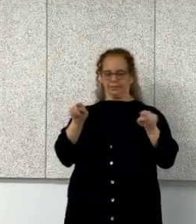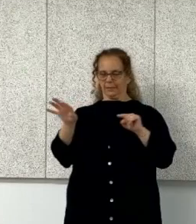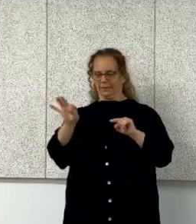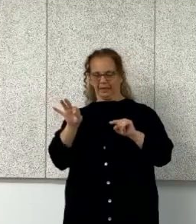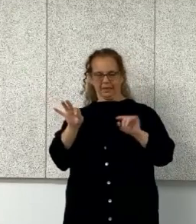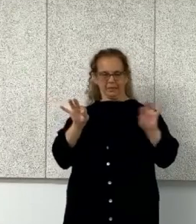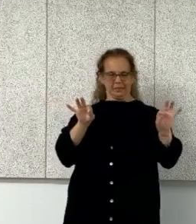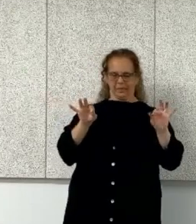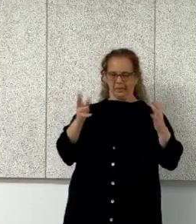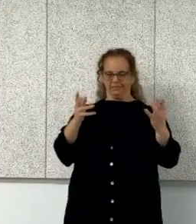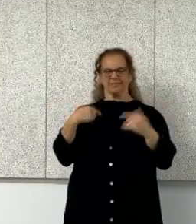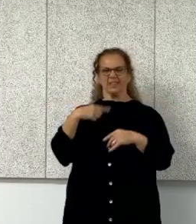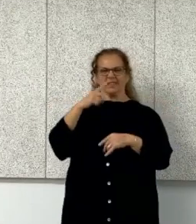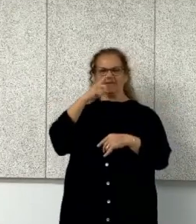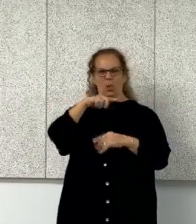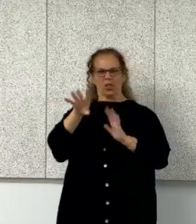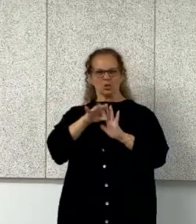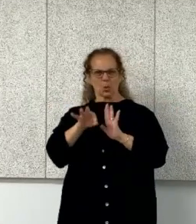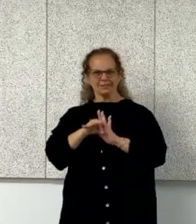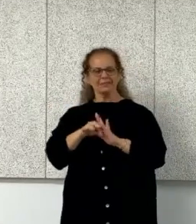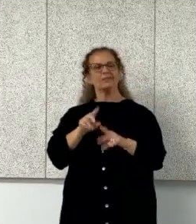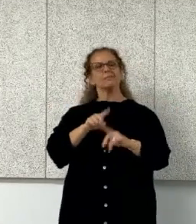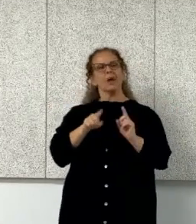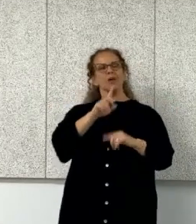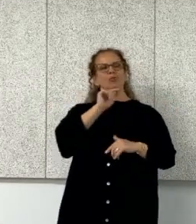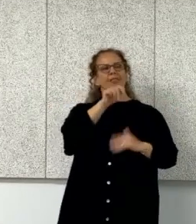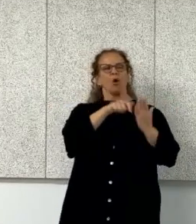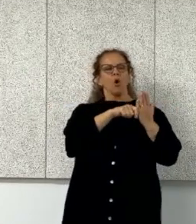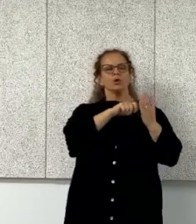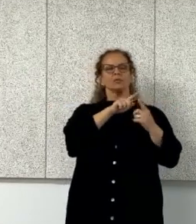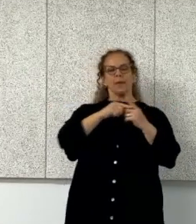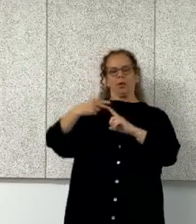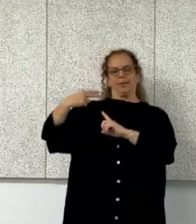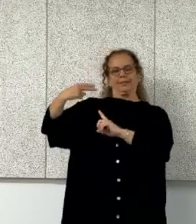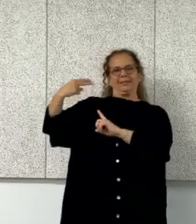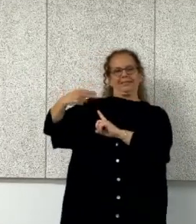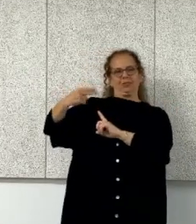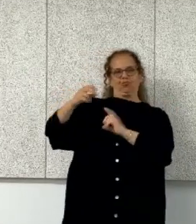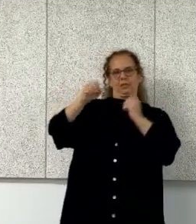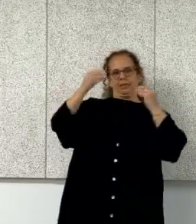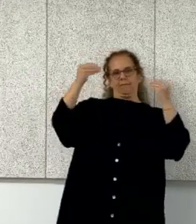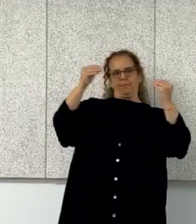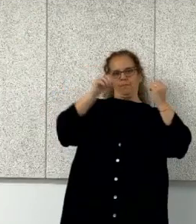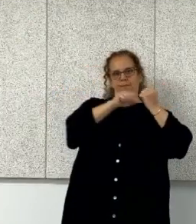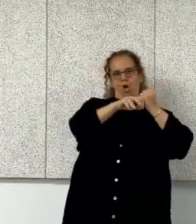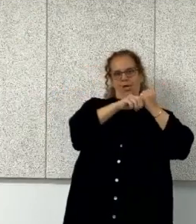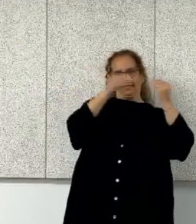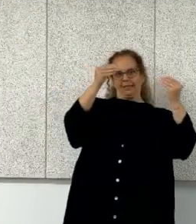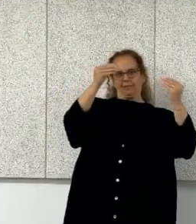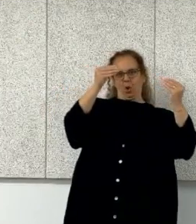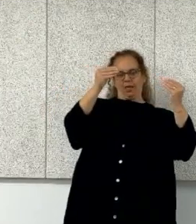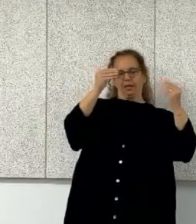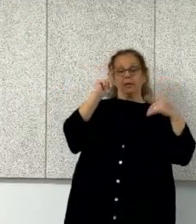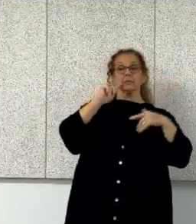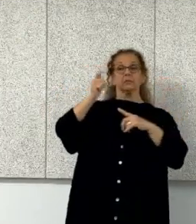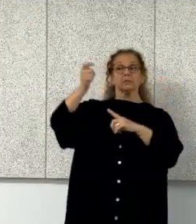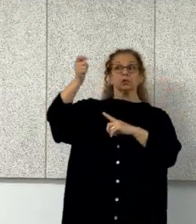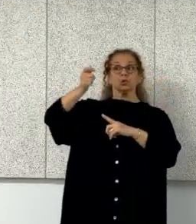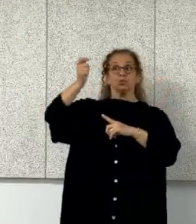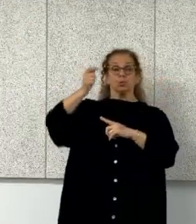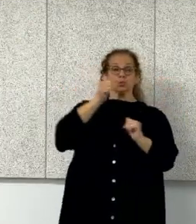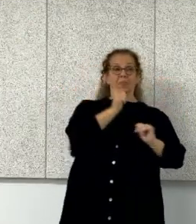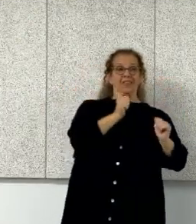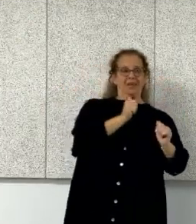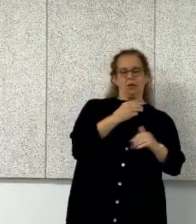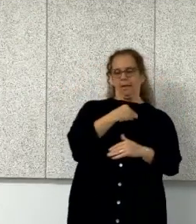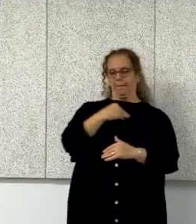But it basically is all about the historical conversation we've had around marketing has been around, is it a subscription theater, is it a membership